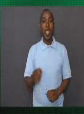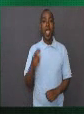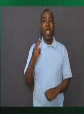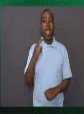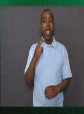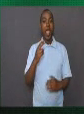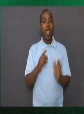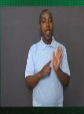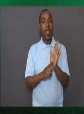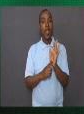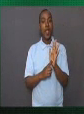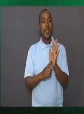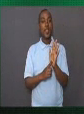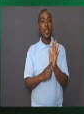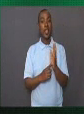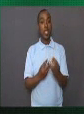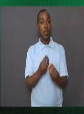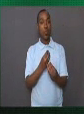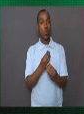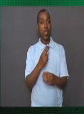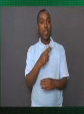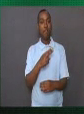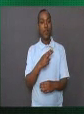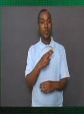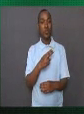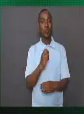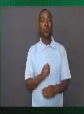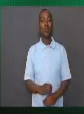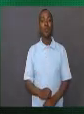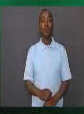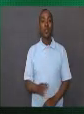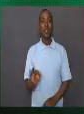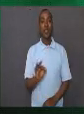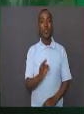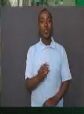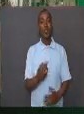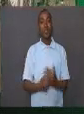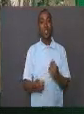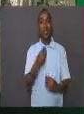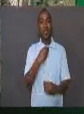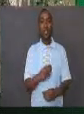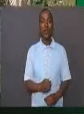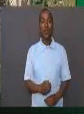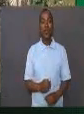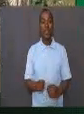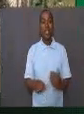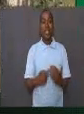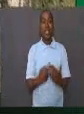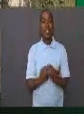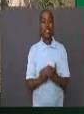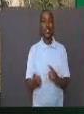Herbivores are animals that eat only plants. This